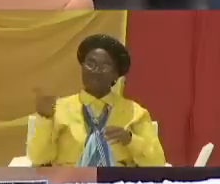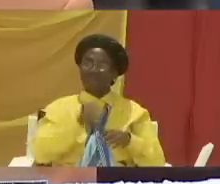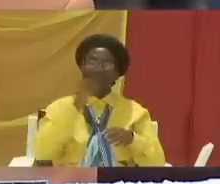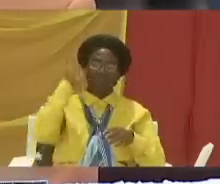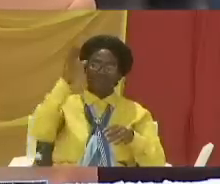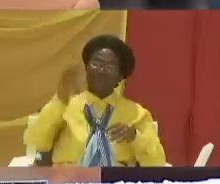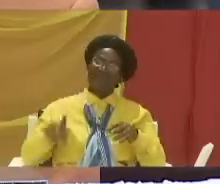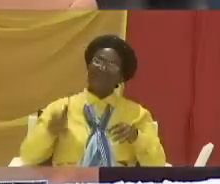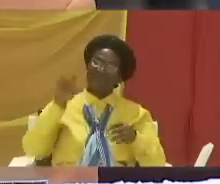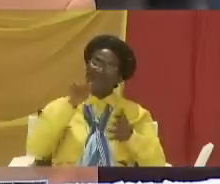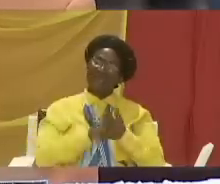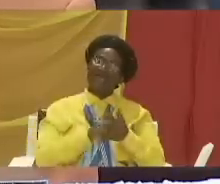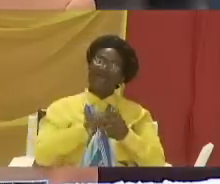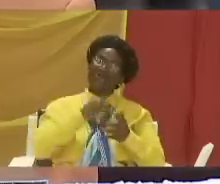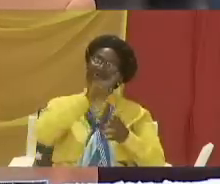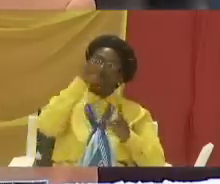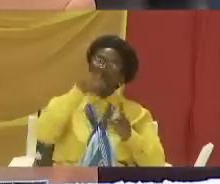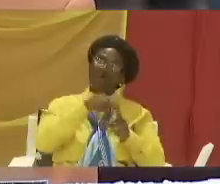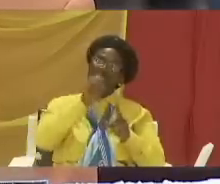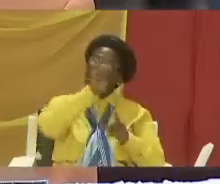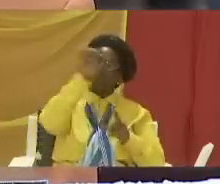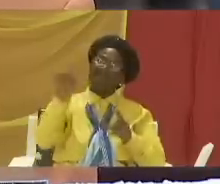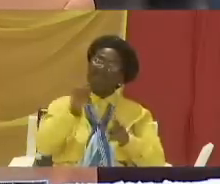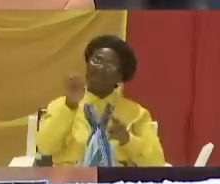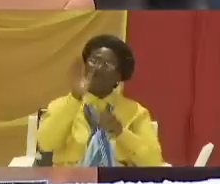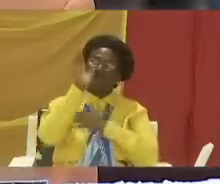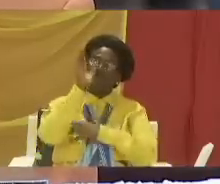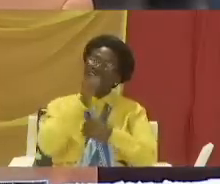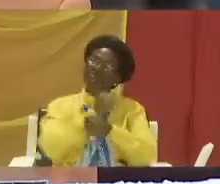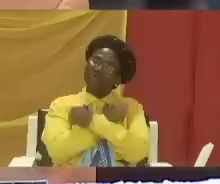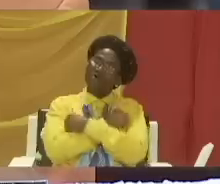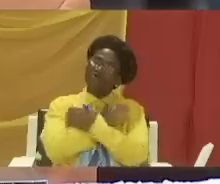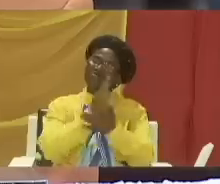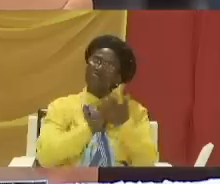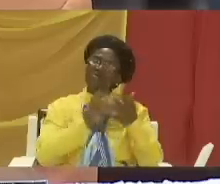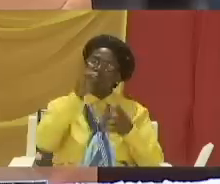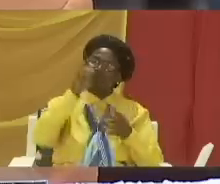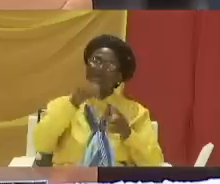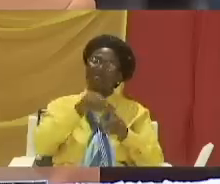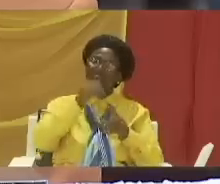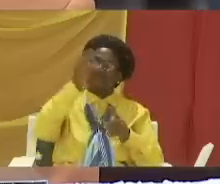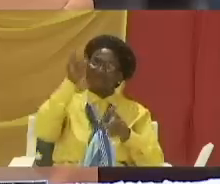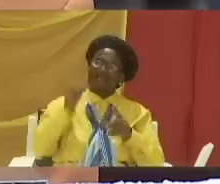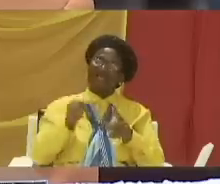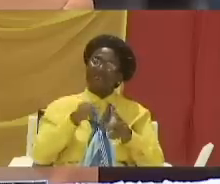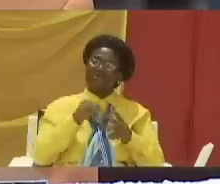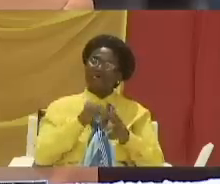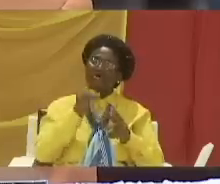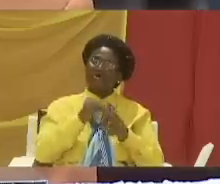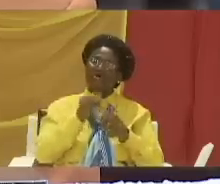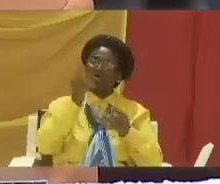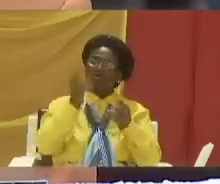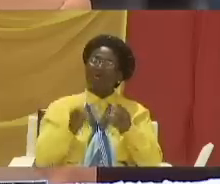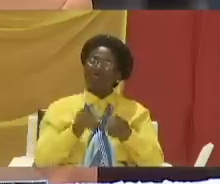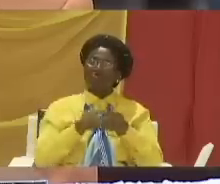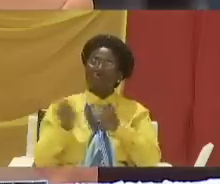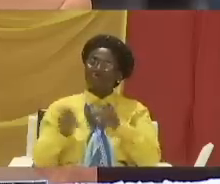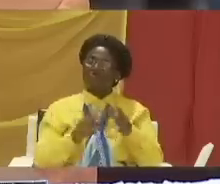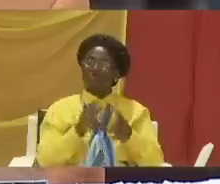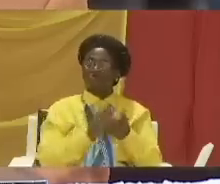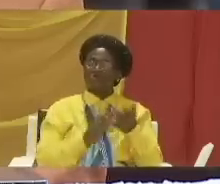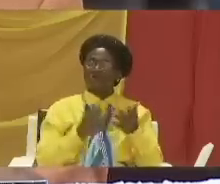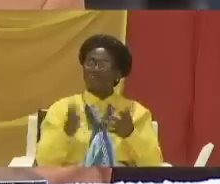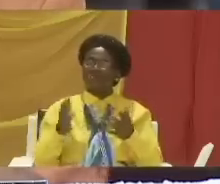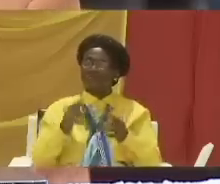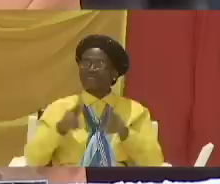God loves someone specially or wants to do something great through a family,